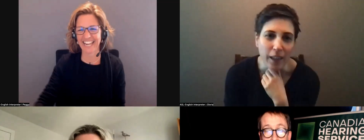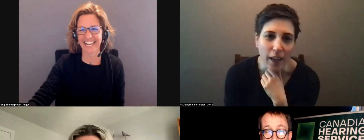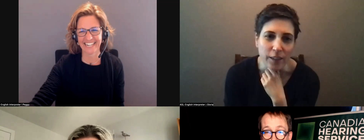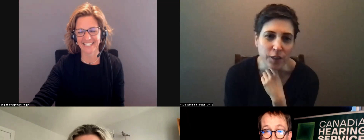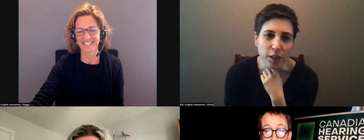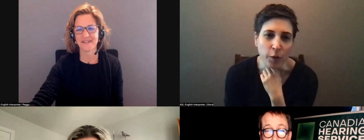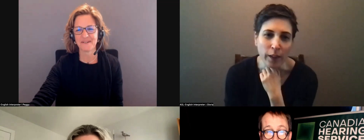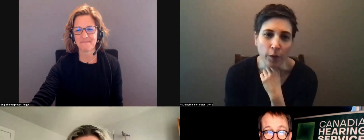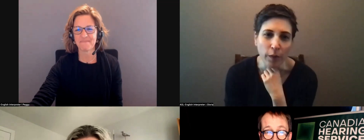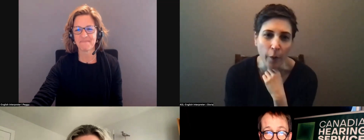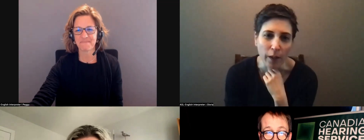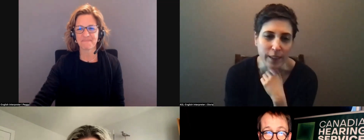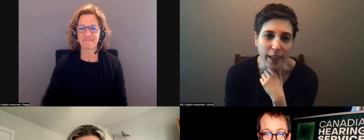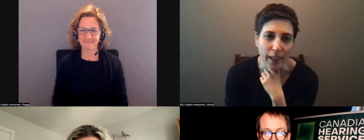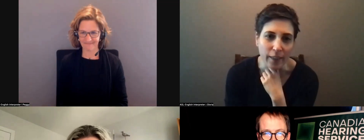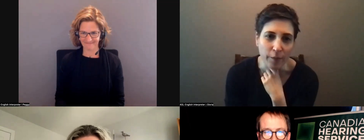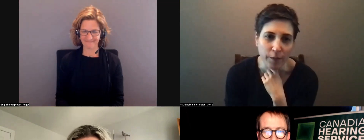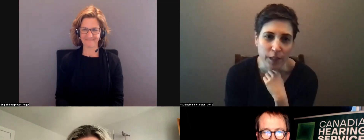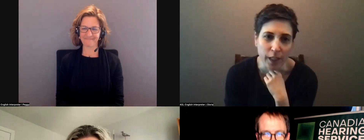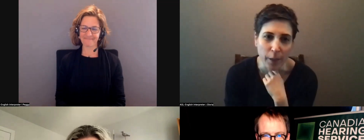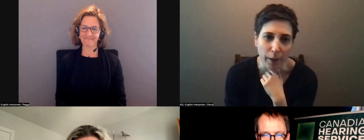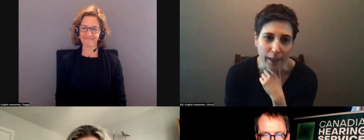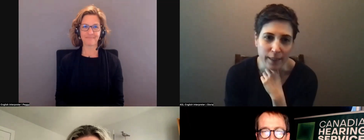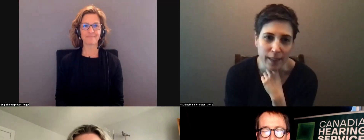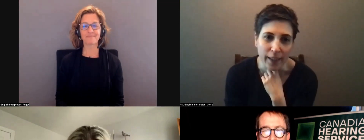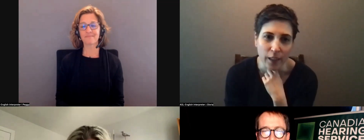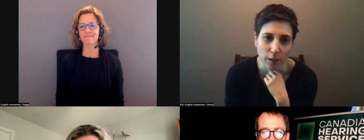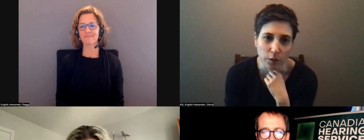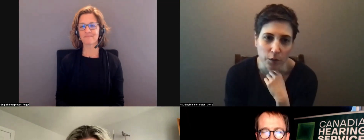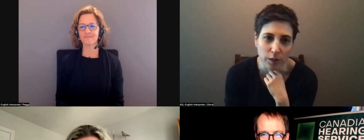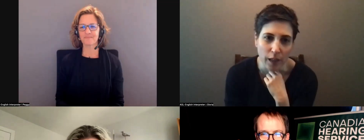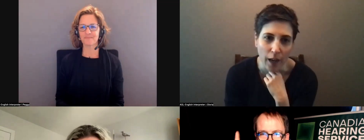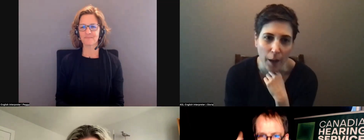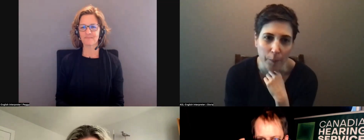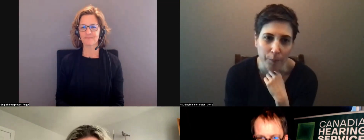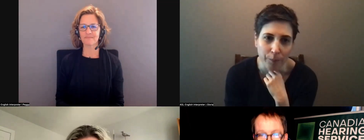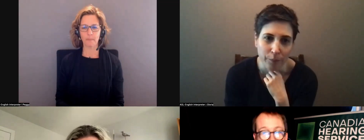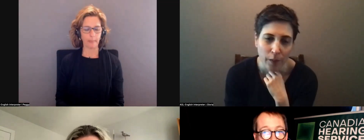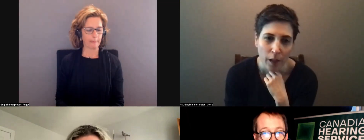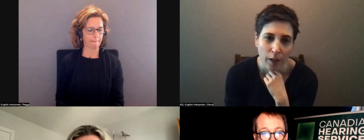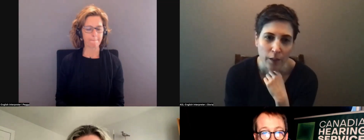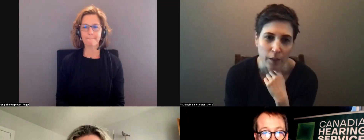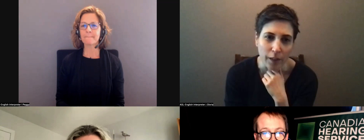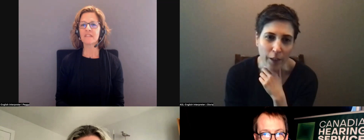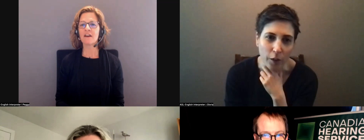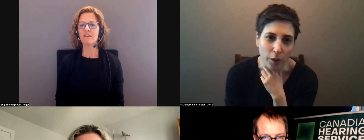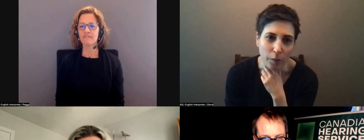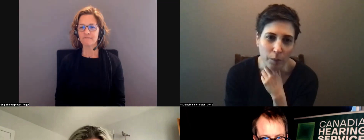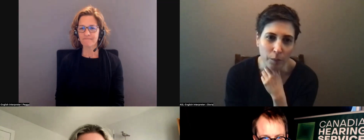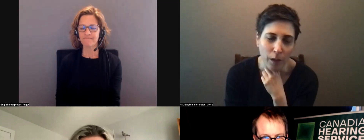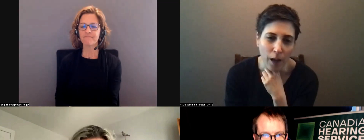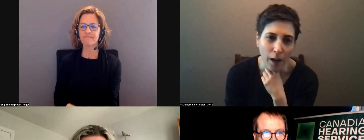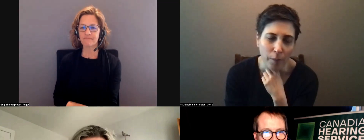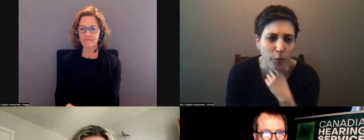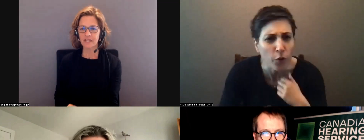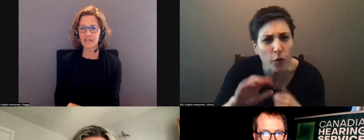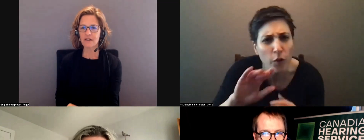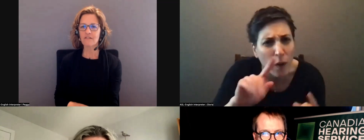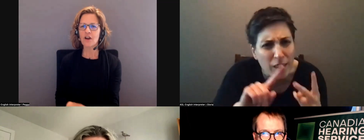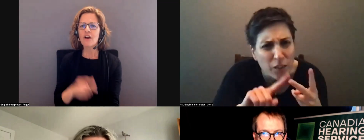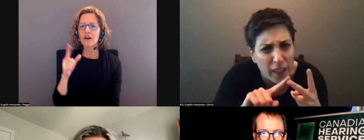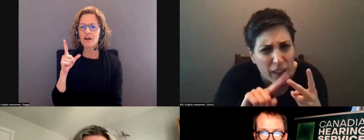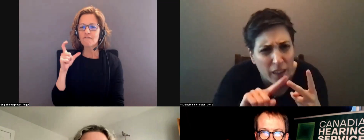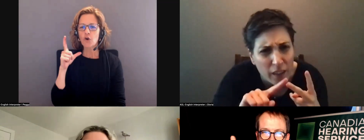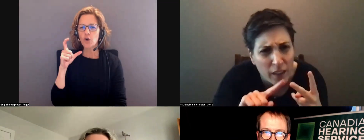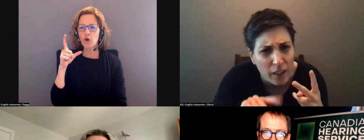Yeah, just a quick little thing I want to get in. The 15 gigabytes, that includes like